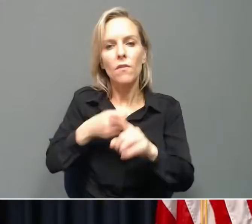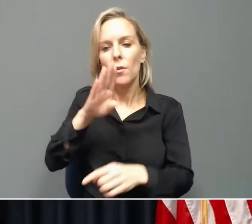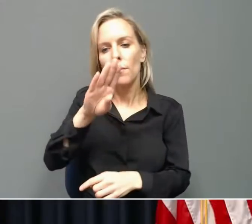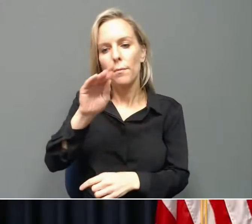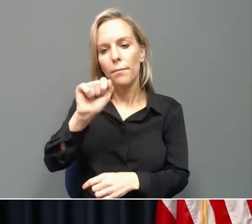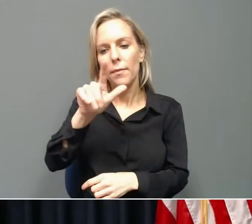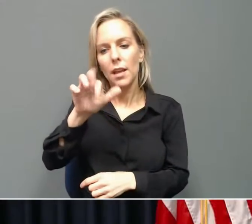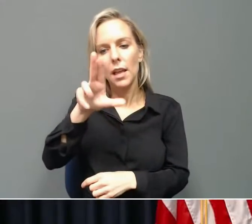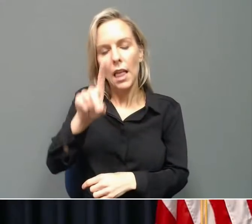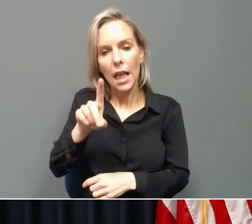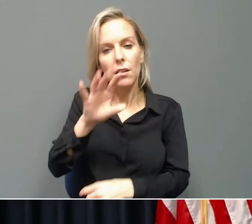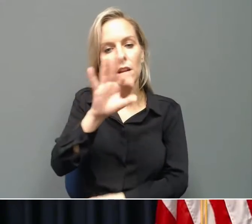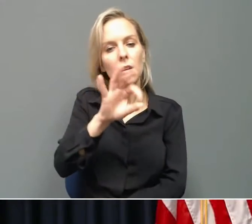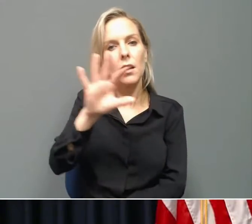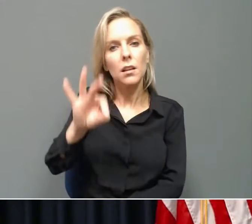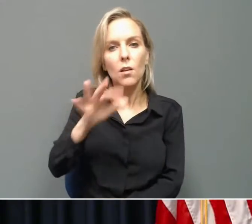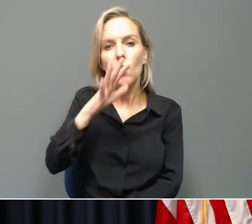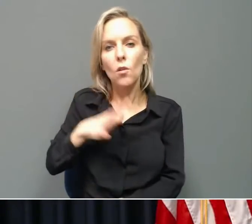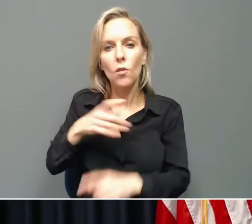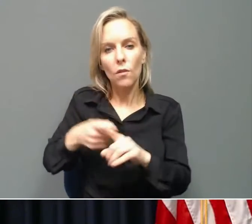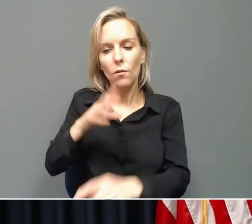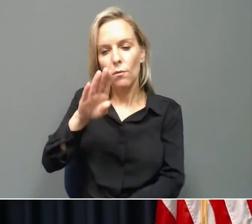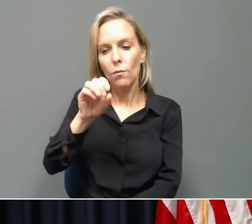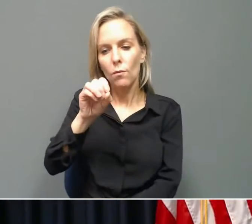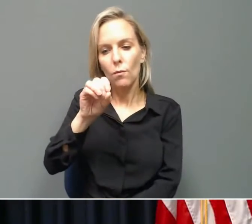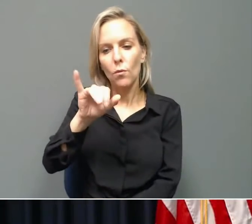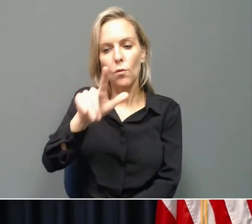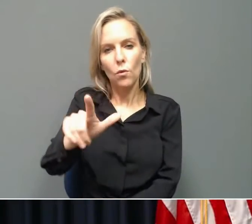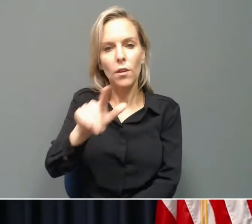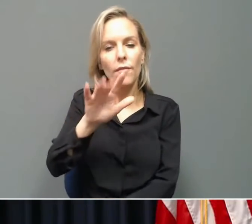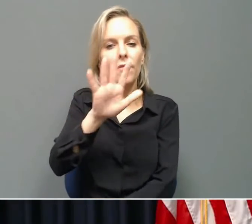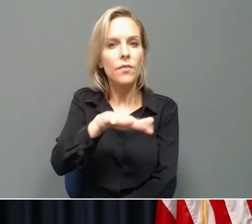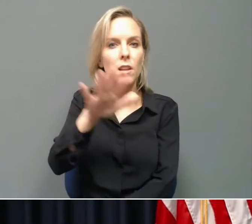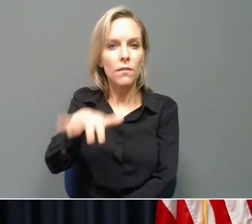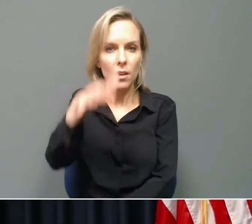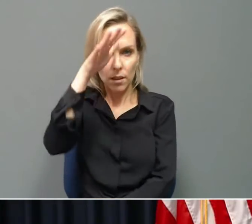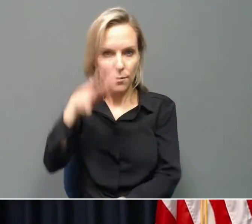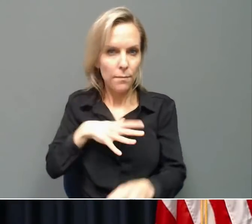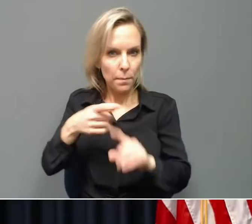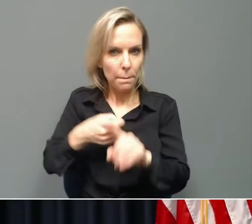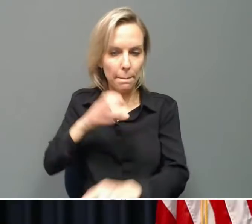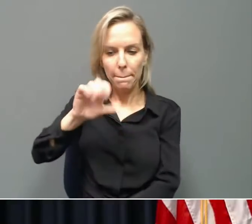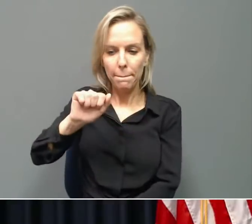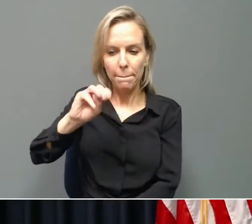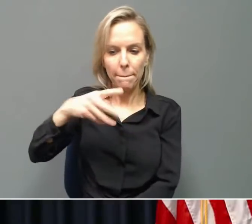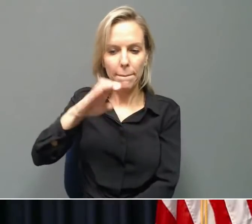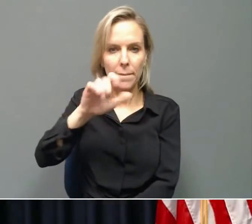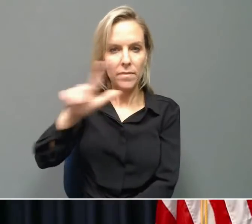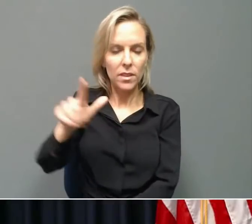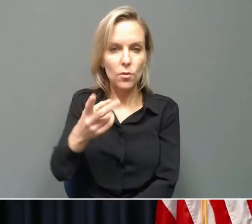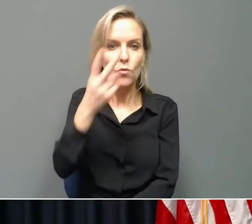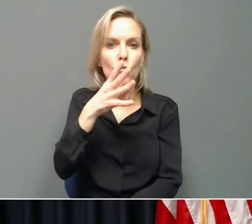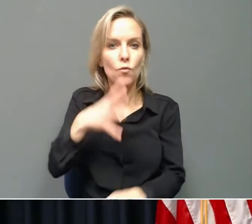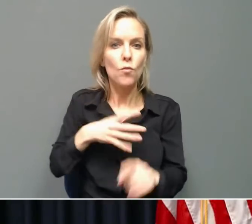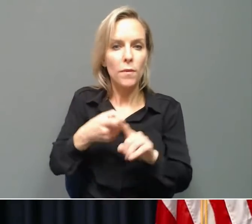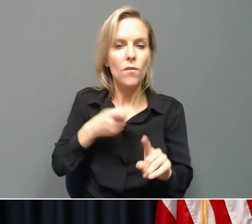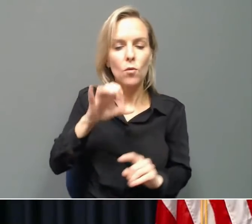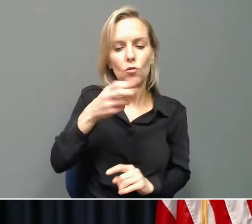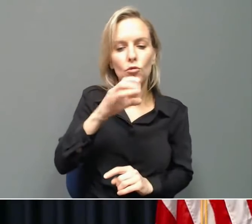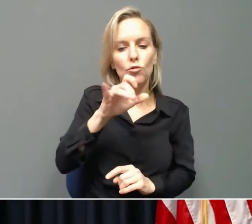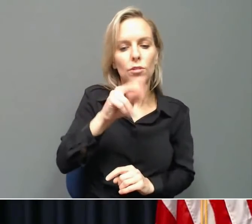a 99-year-old woman from Boyle, a 55-year-old man from Campbell, 2 women from Christian County, both